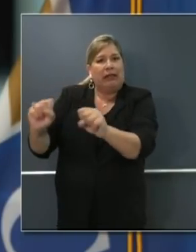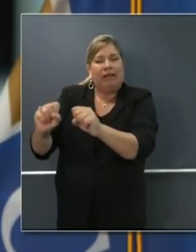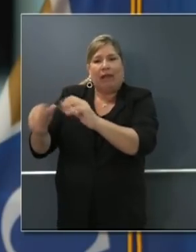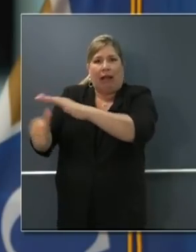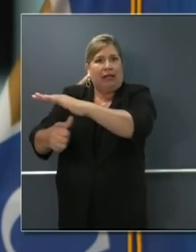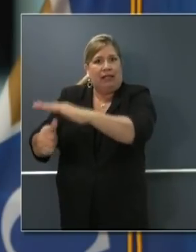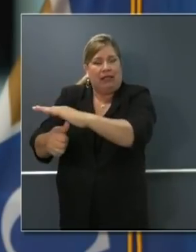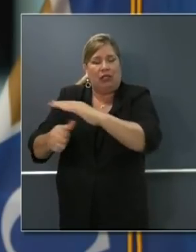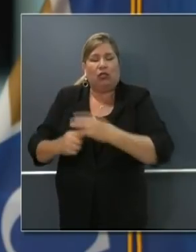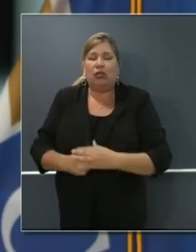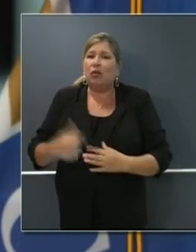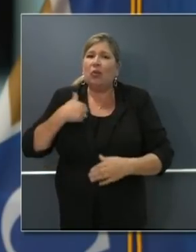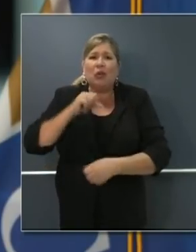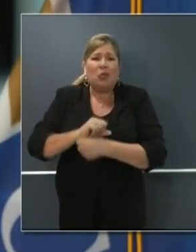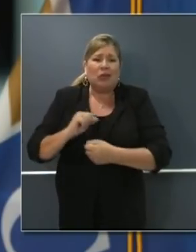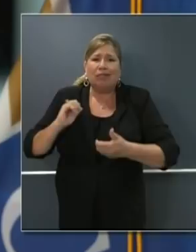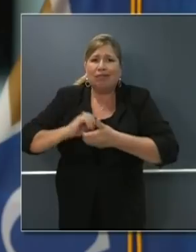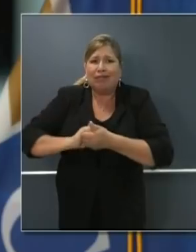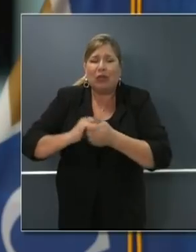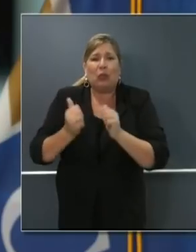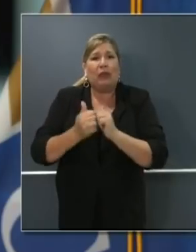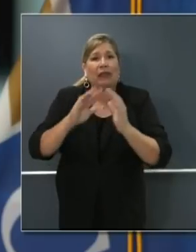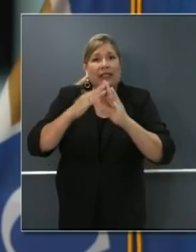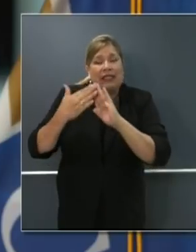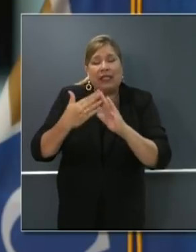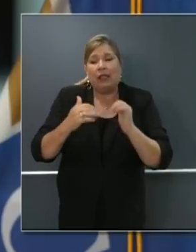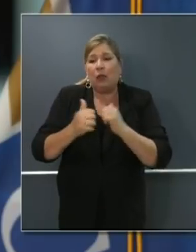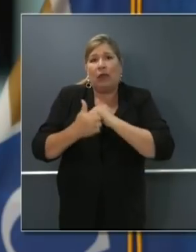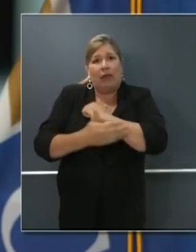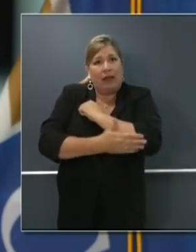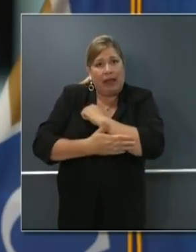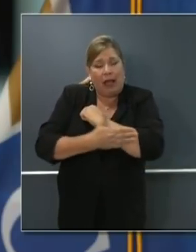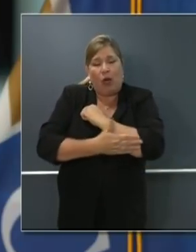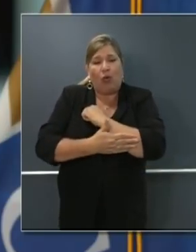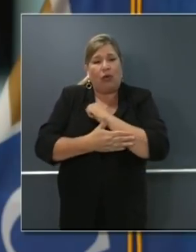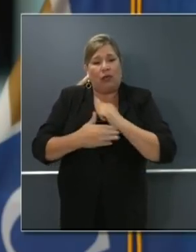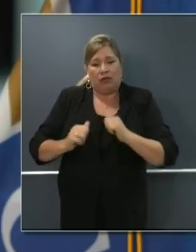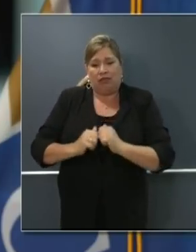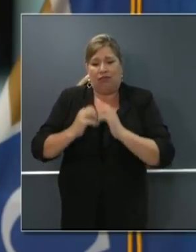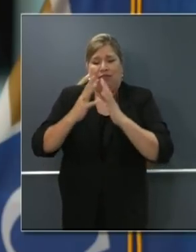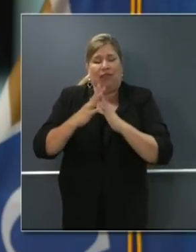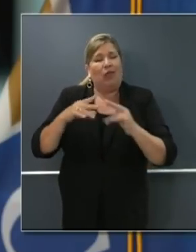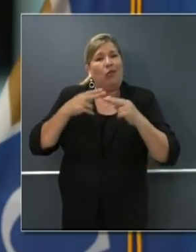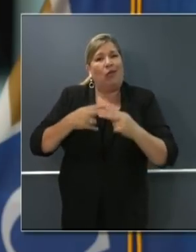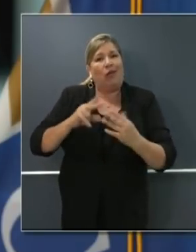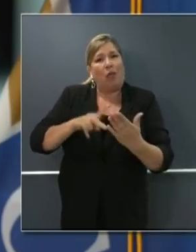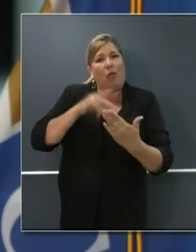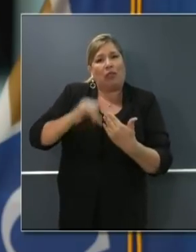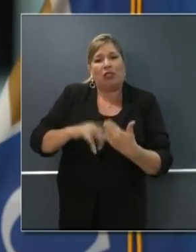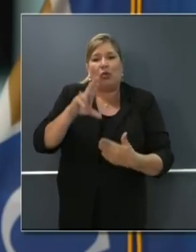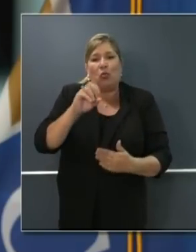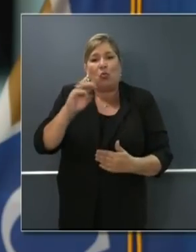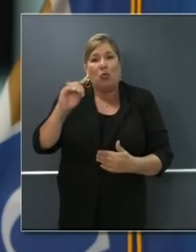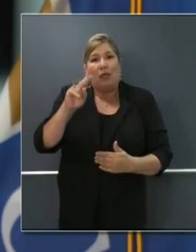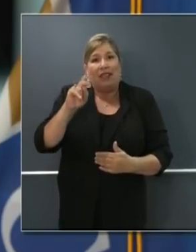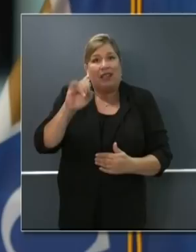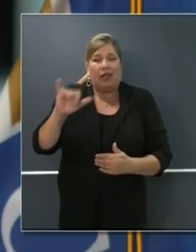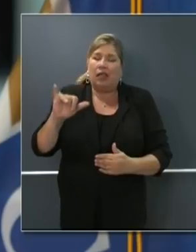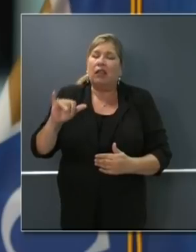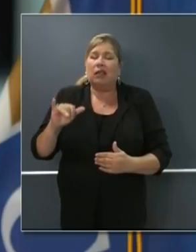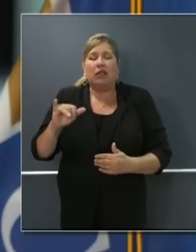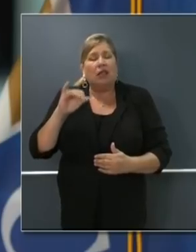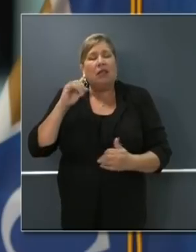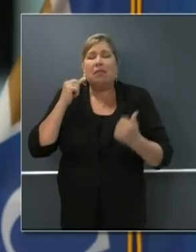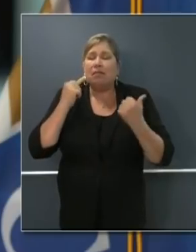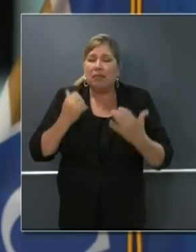12,647 in partnership with cities and counties through Project Room Key alone, just one of many things happening in this space to